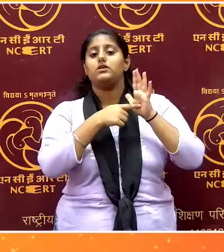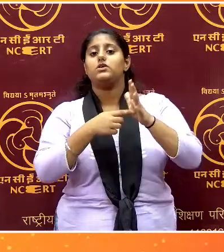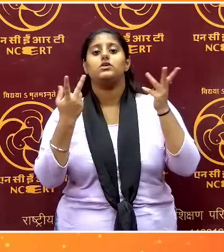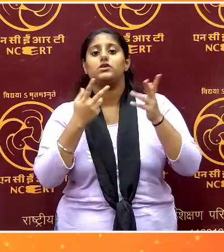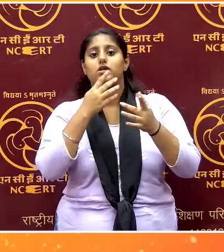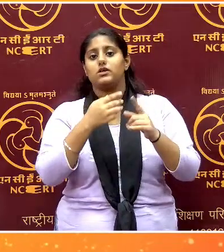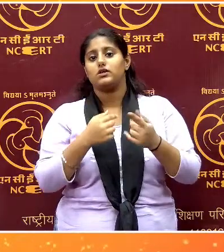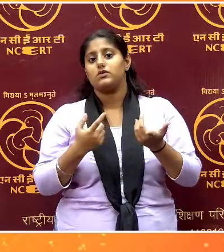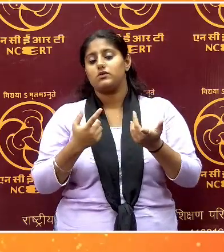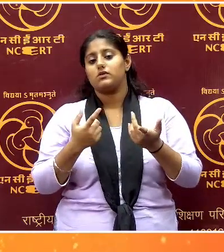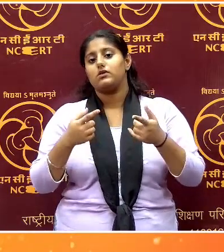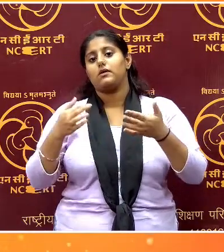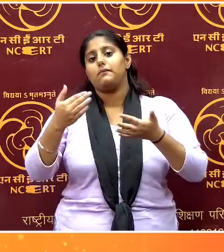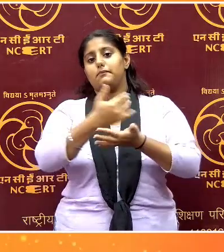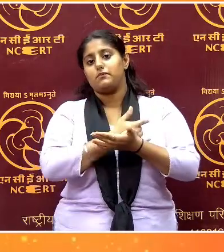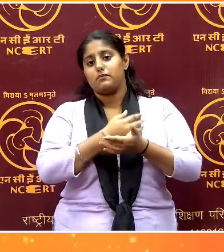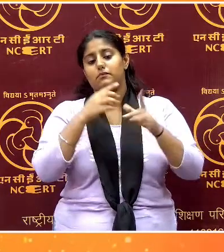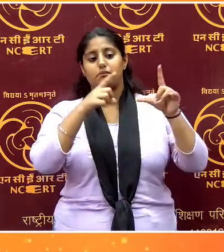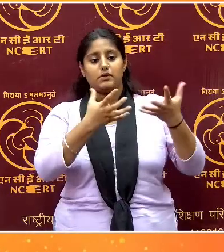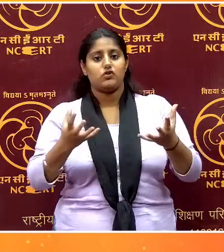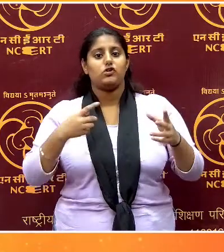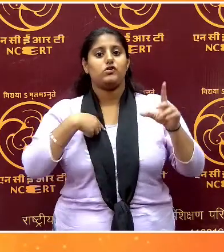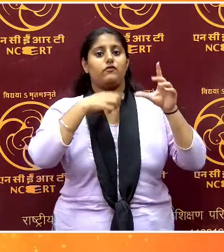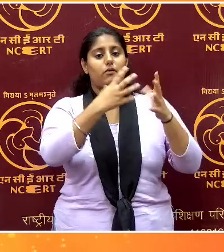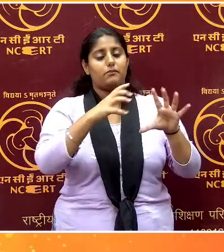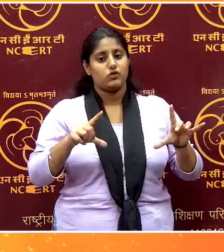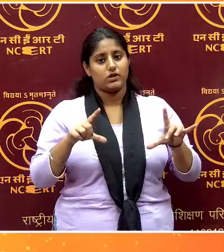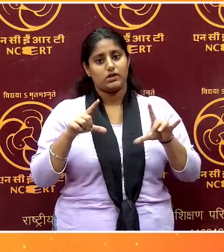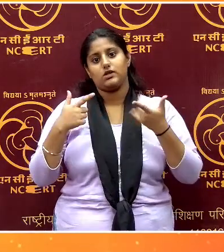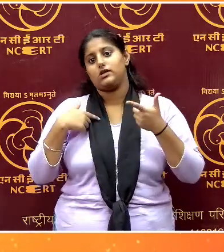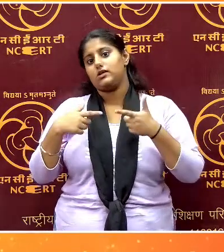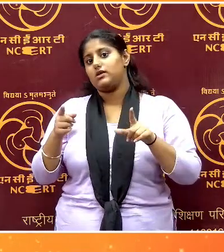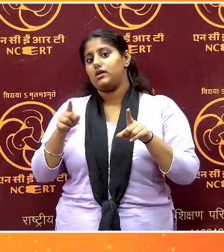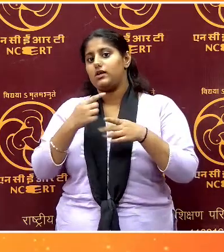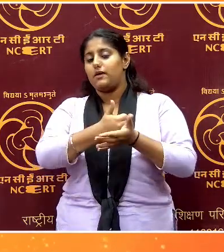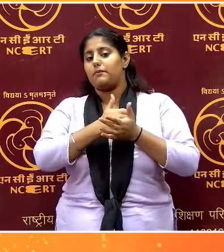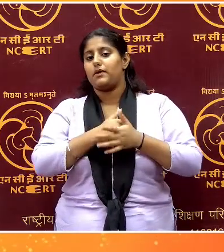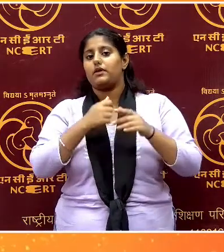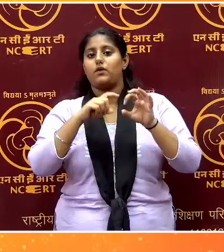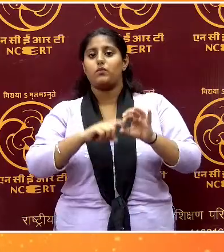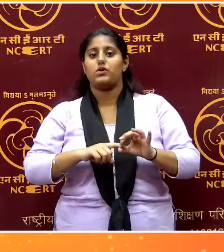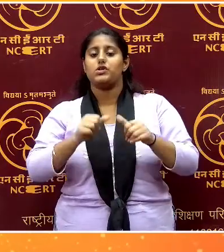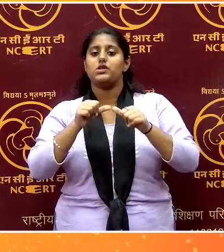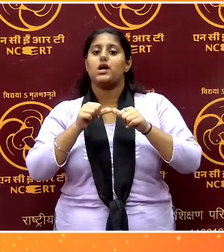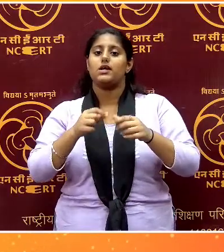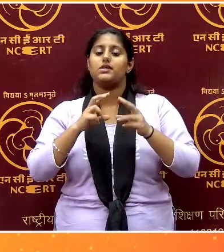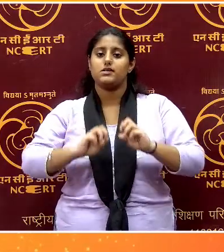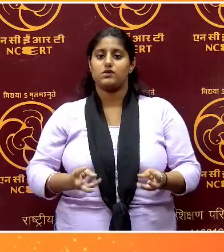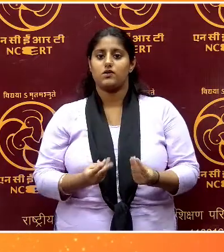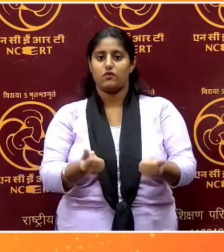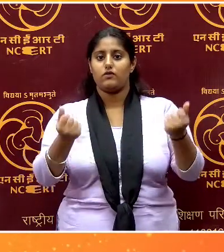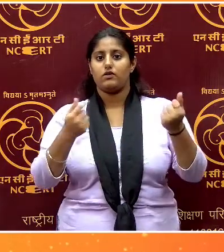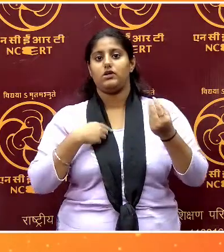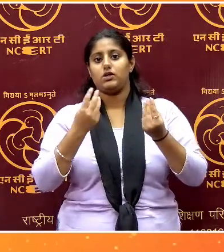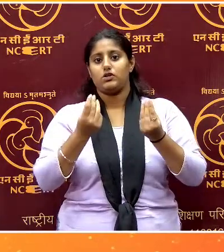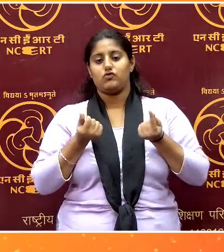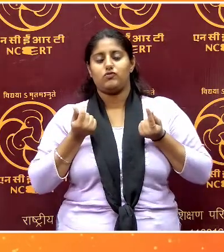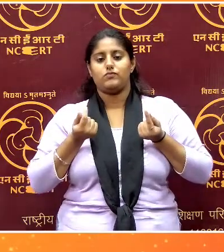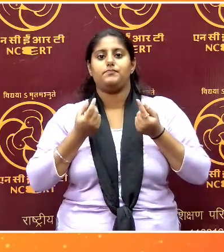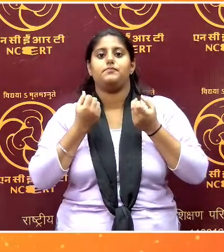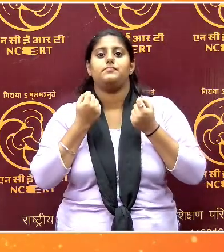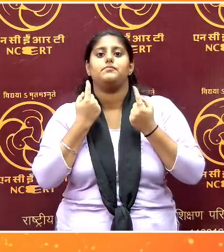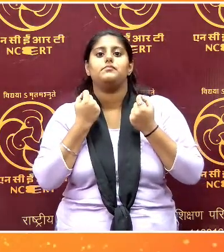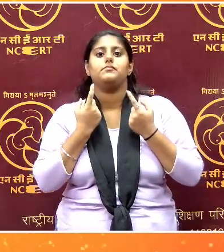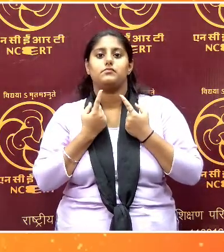through pictures of objects. It helps answer questions about data with just a quick glance.